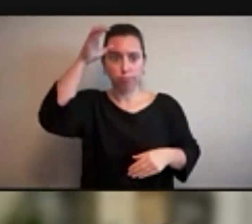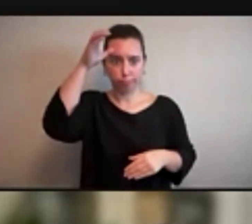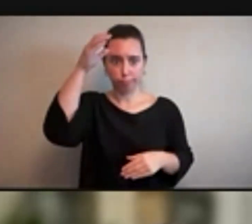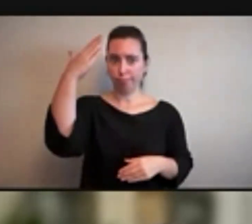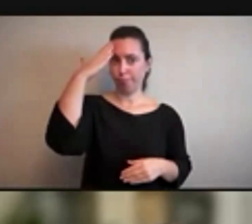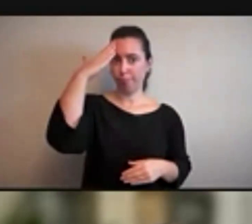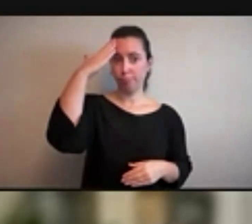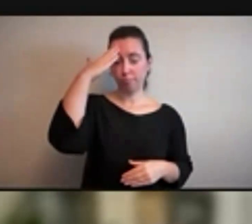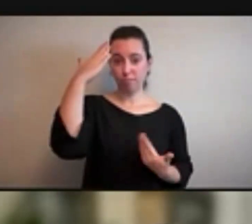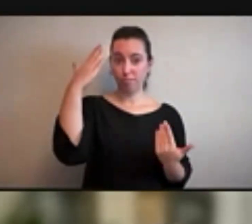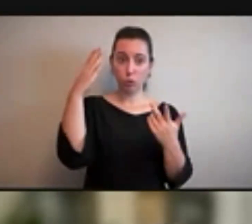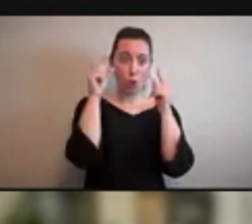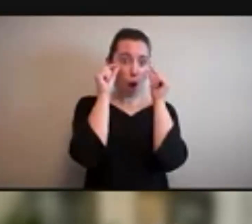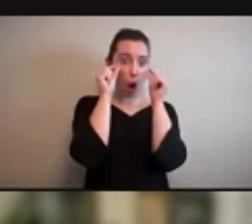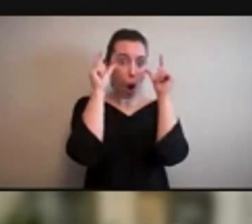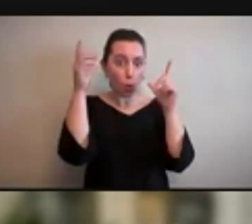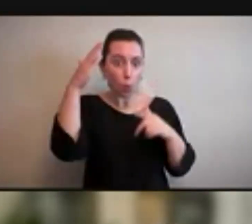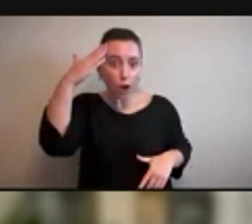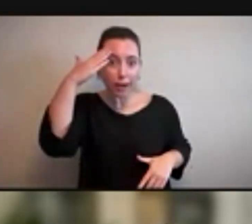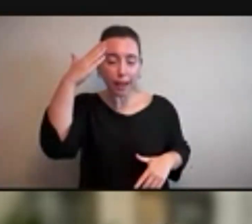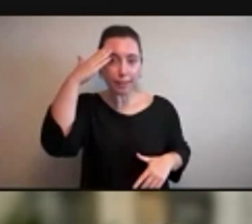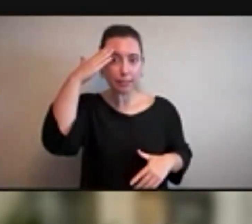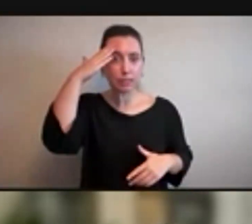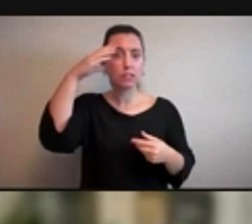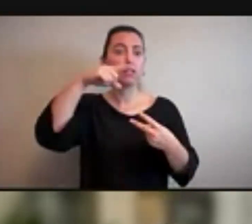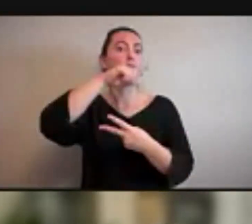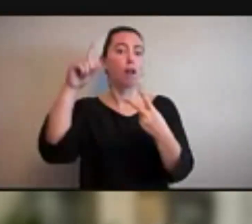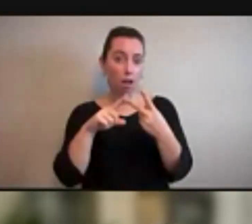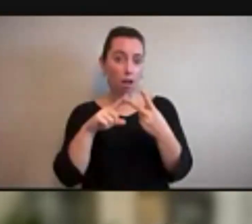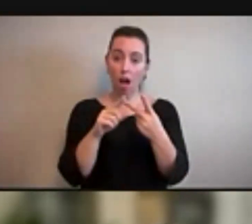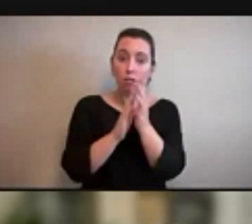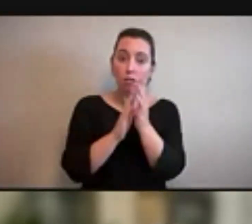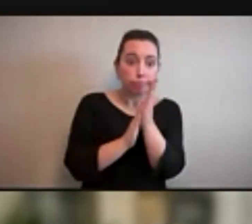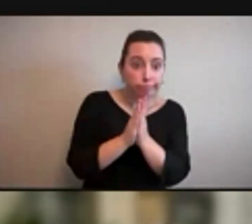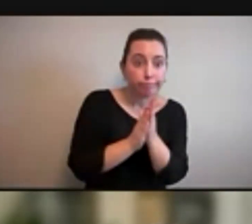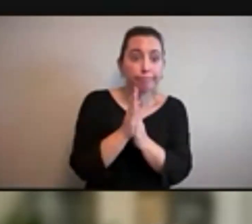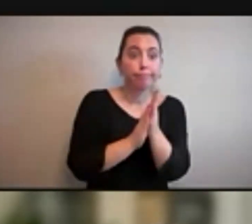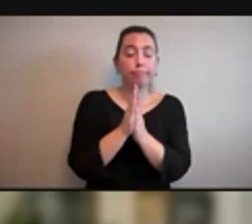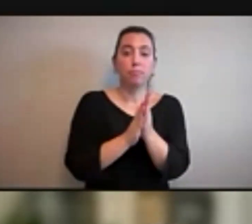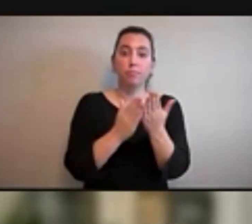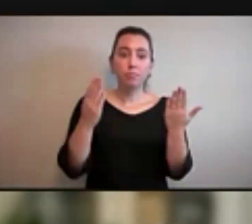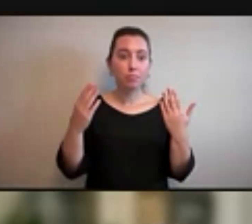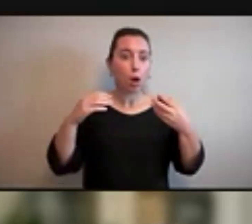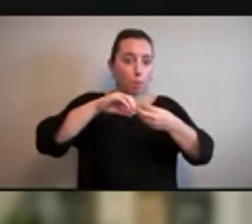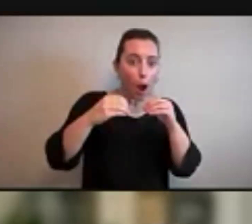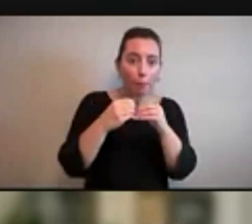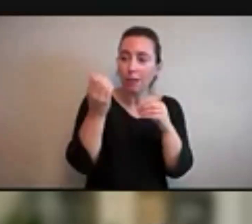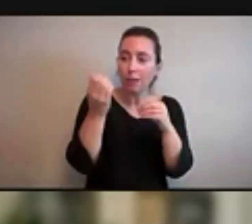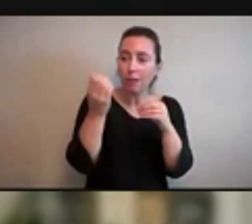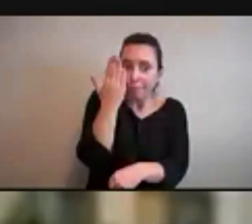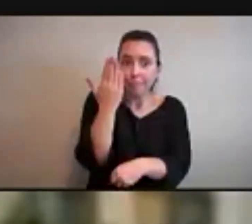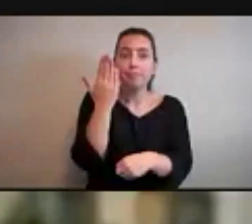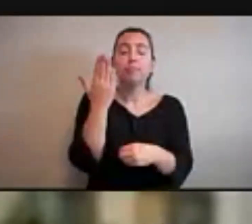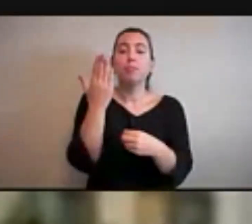the awareness and the fact that issues get resolved and that issues get notified and explained. And especially the explained